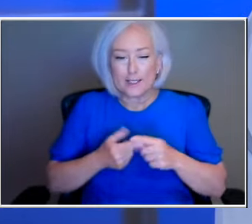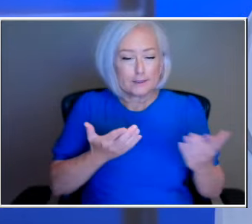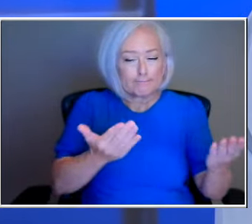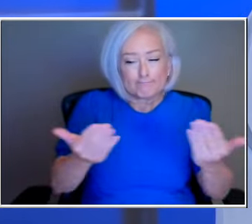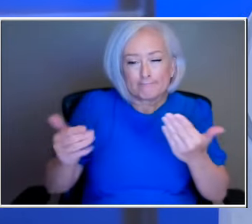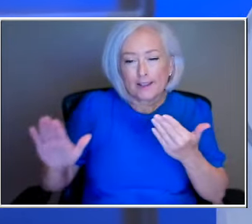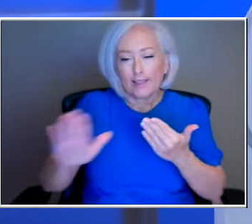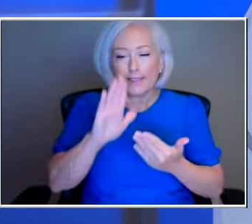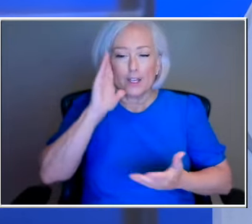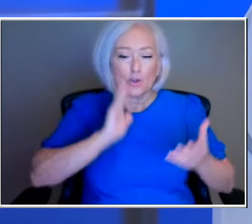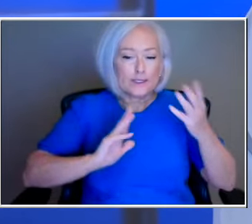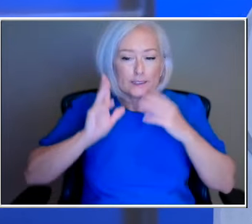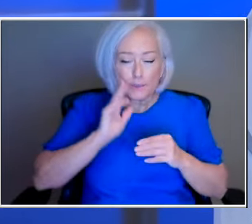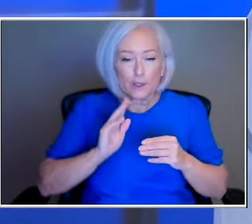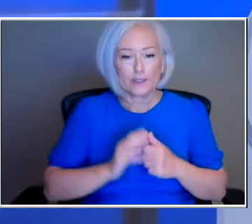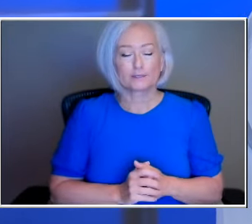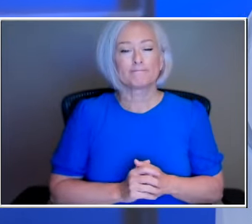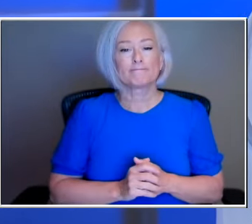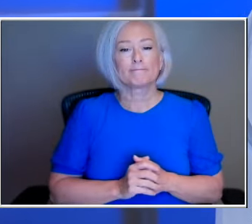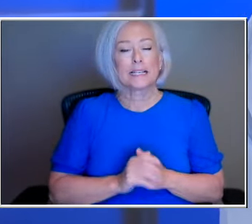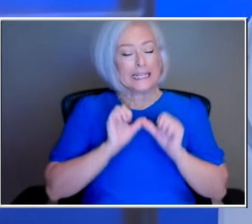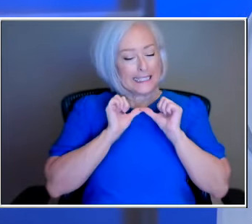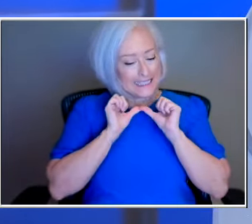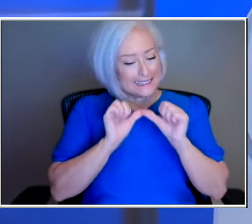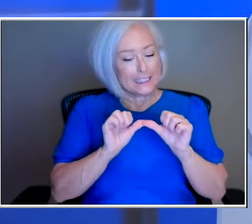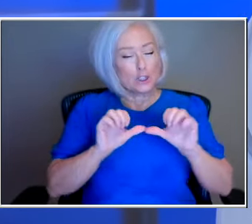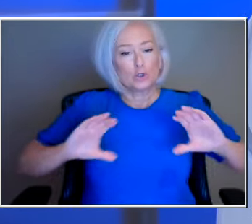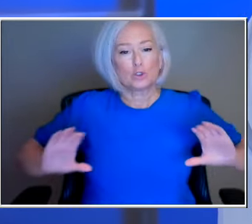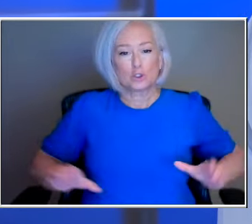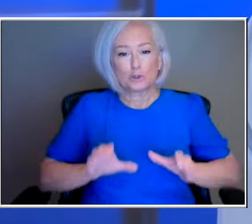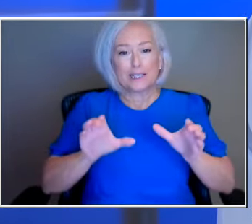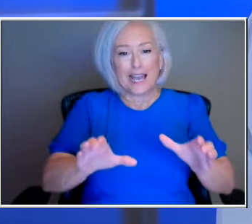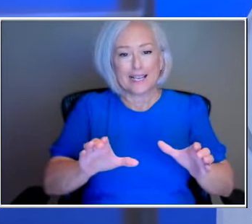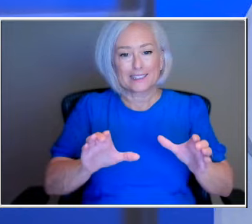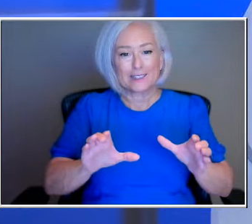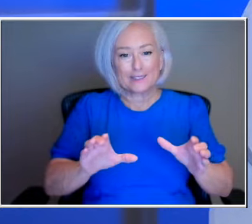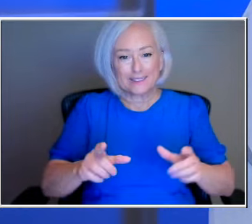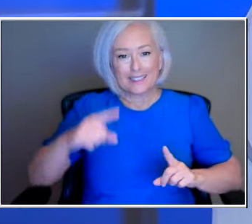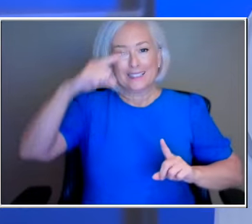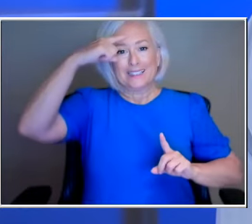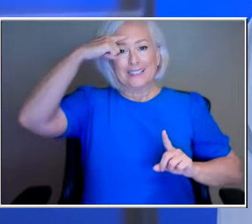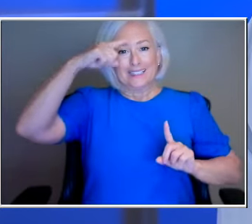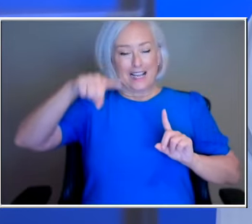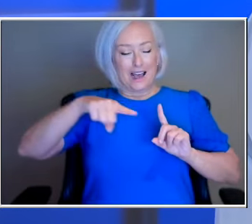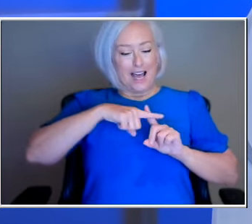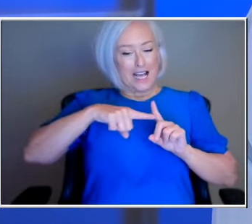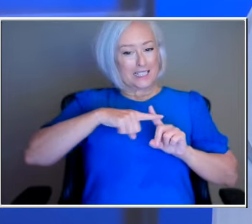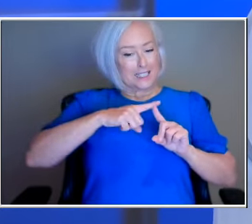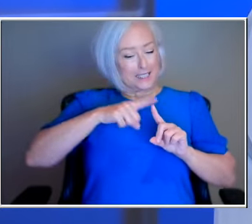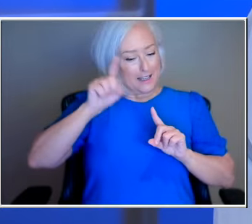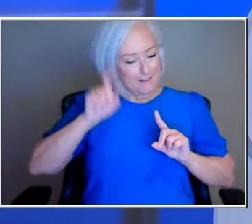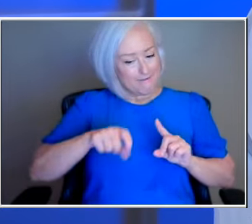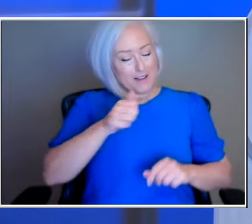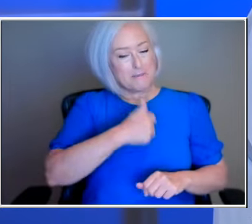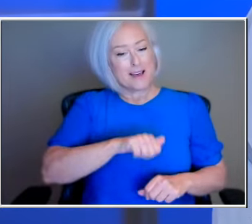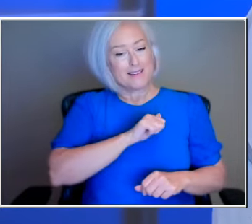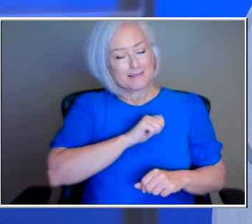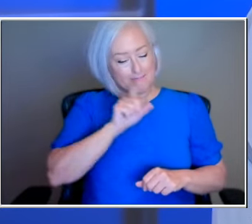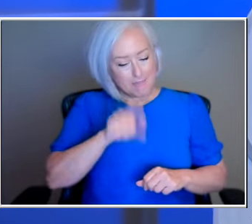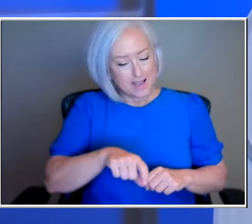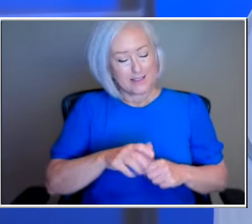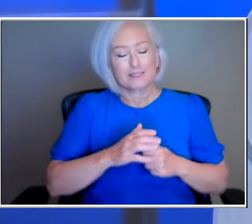active, be positive. I'm more of a glass half full kind of person, so I think we were active, positive,